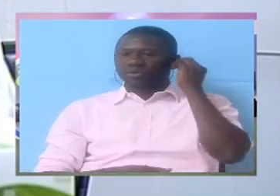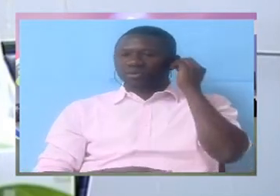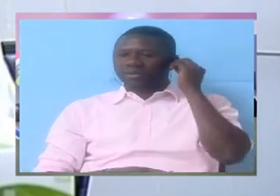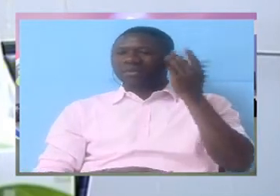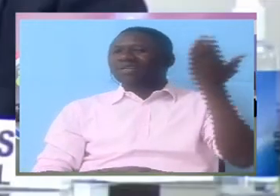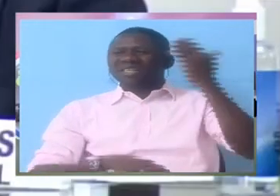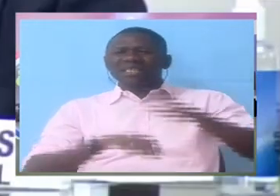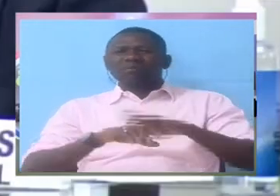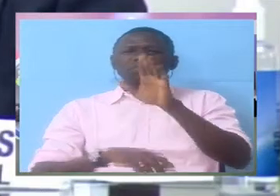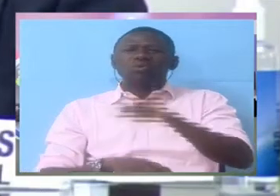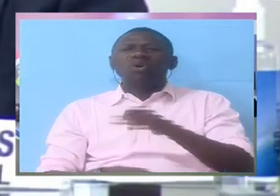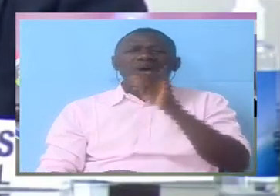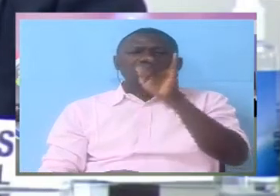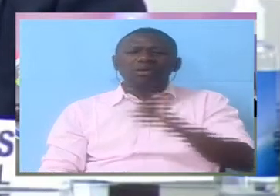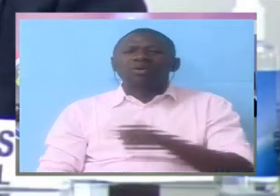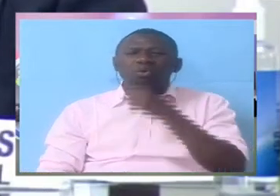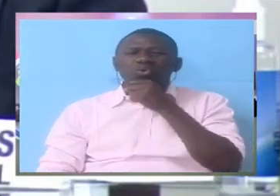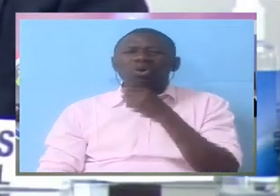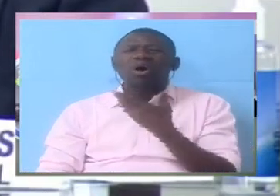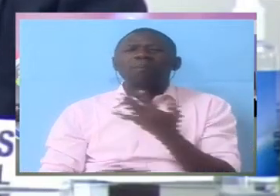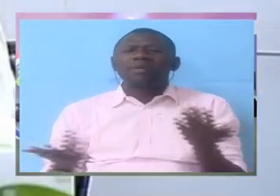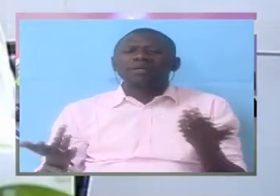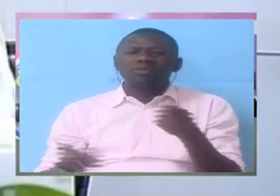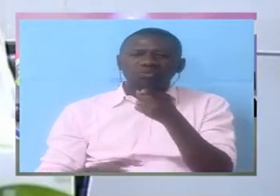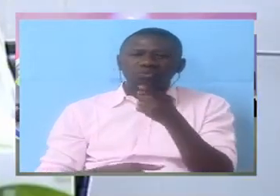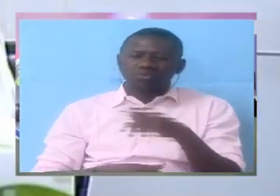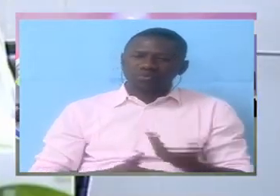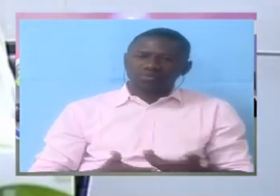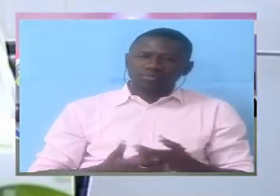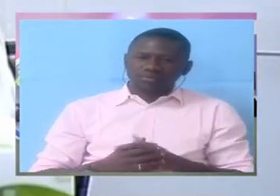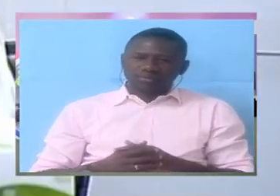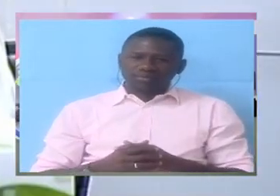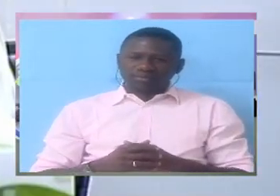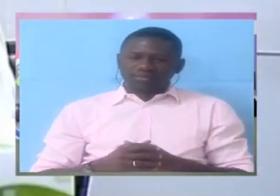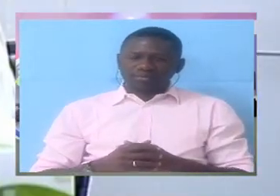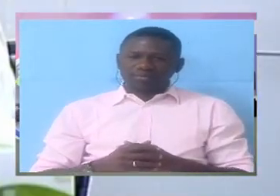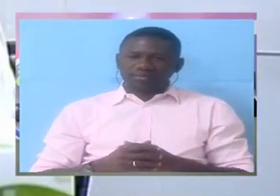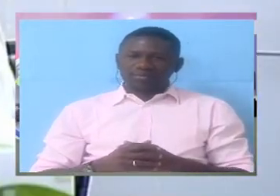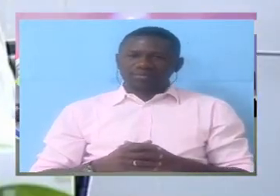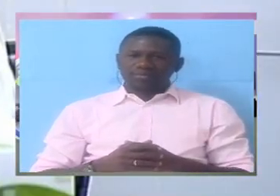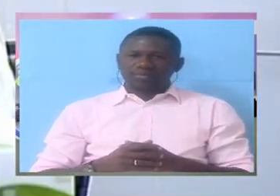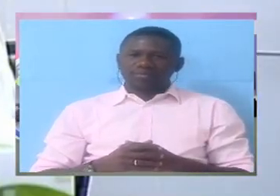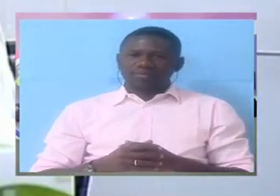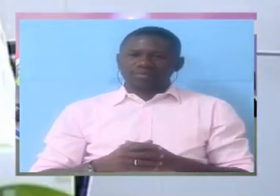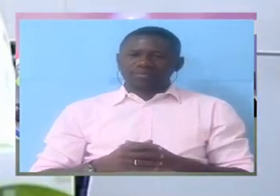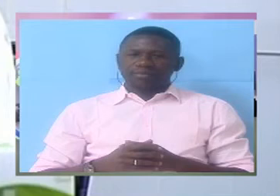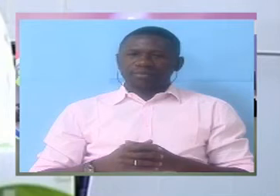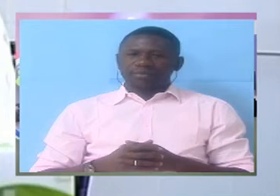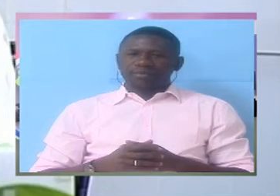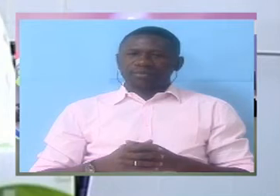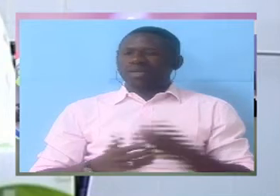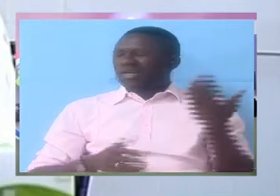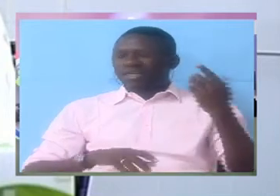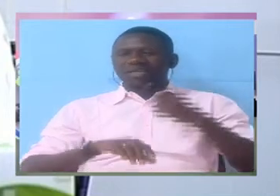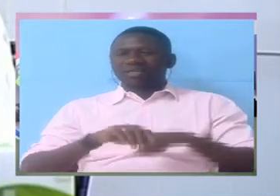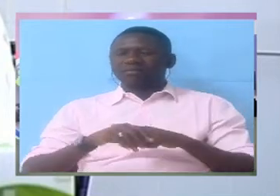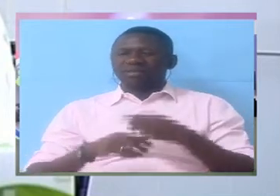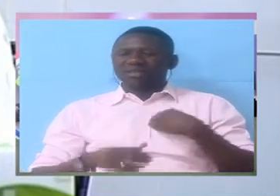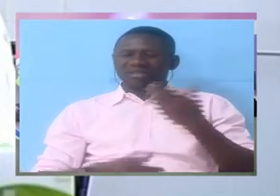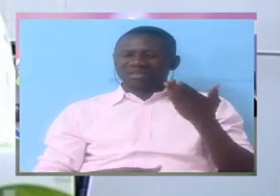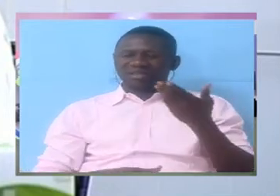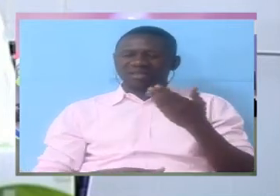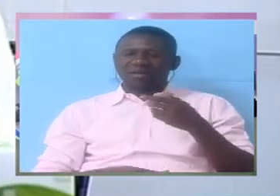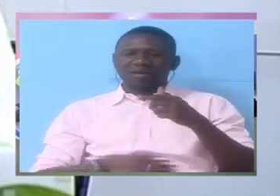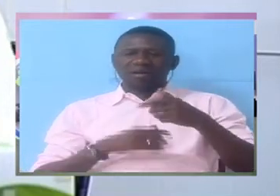you at the time? Sanji obe sanji jalu. Well, at the time, according to the dentist report, I was 17